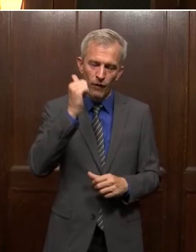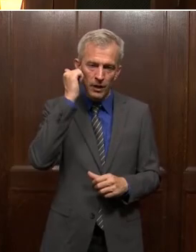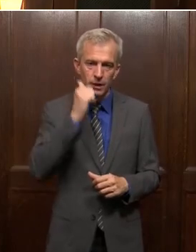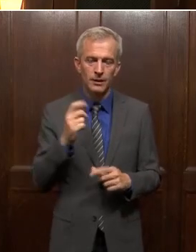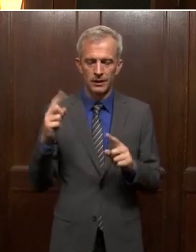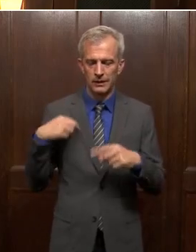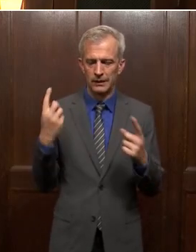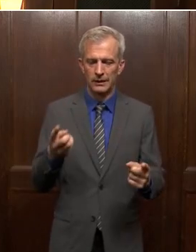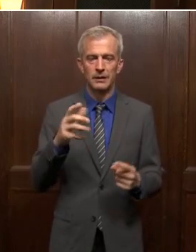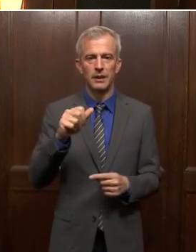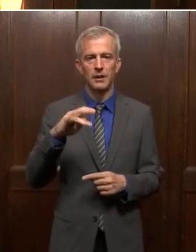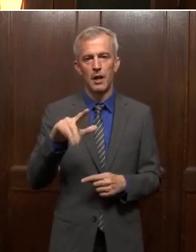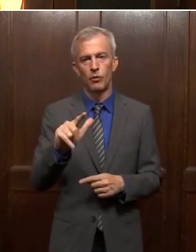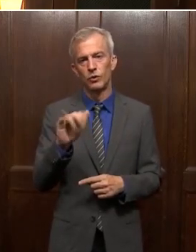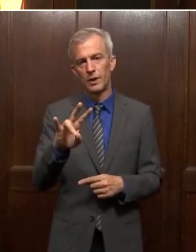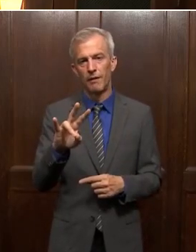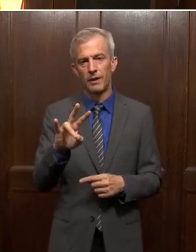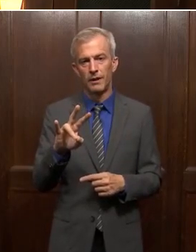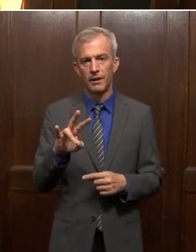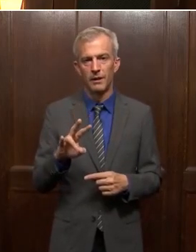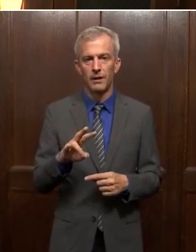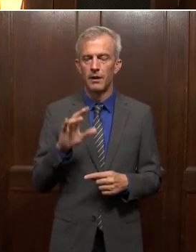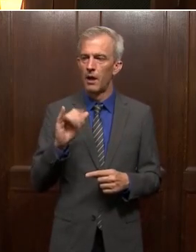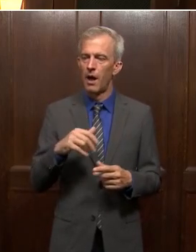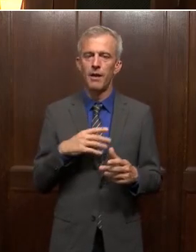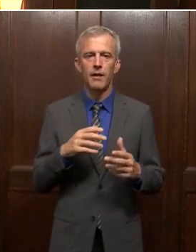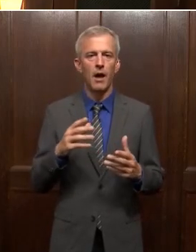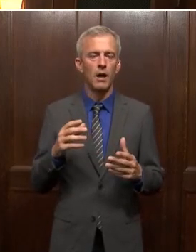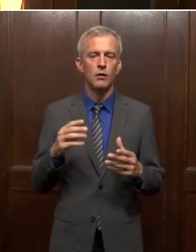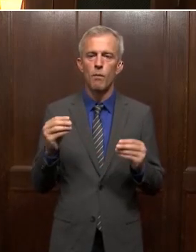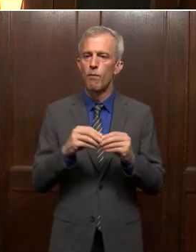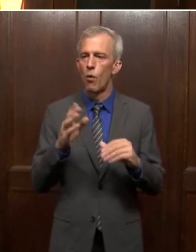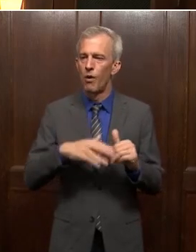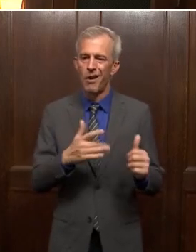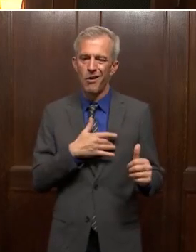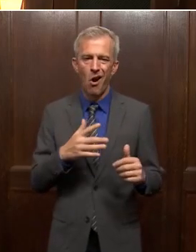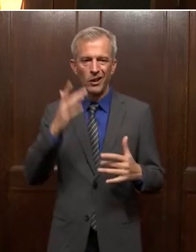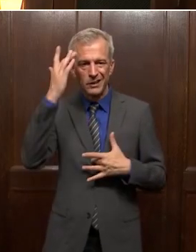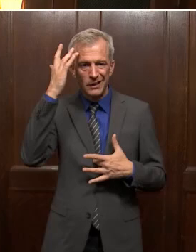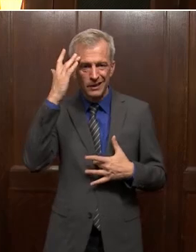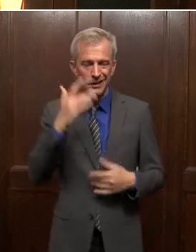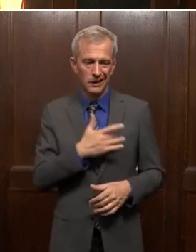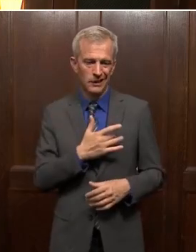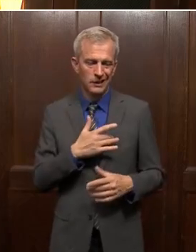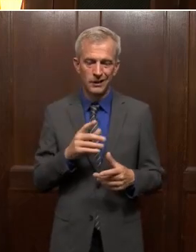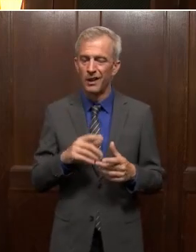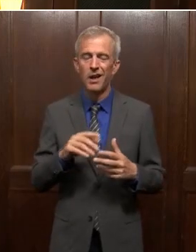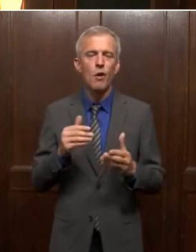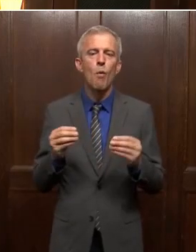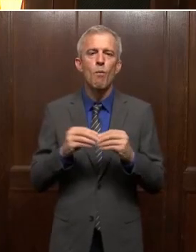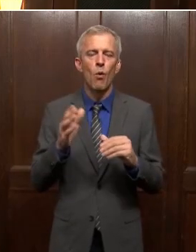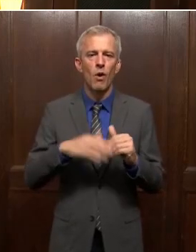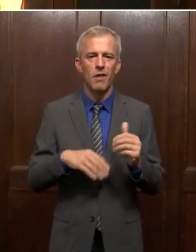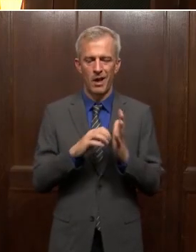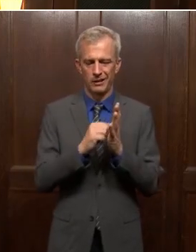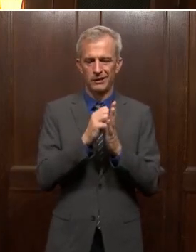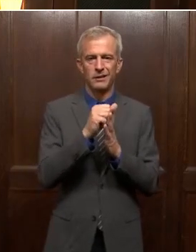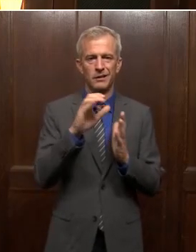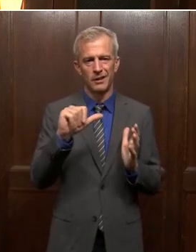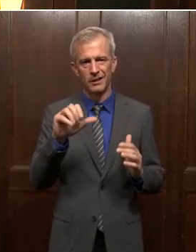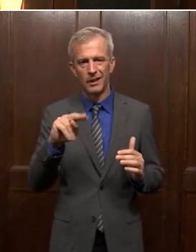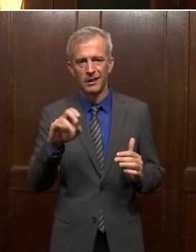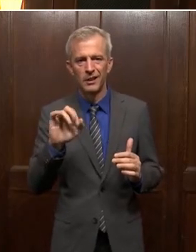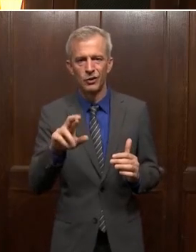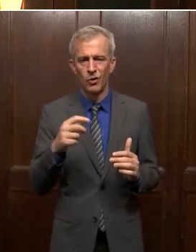since April 7th. That's ahead of heart disease, that's ahead of cancer, And we all know people who have died of heart disease